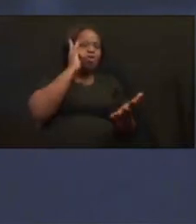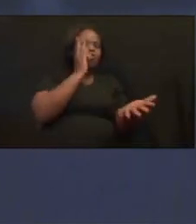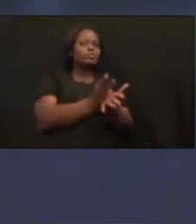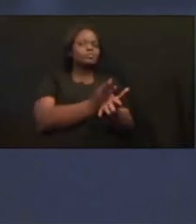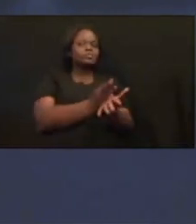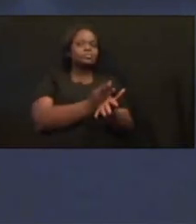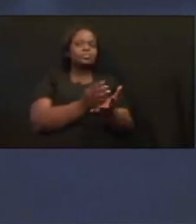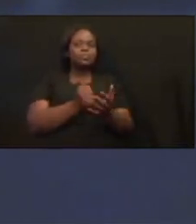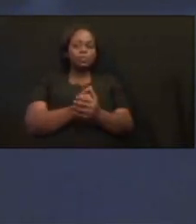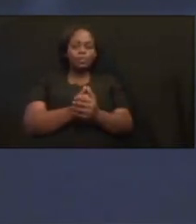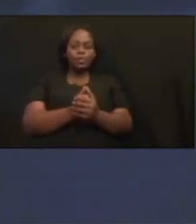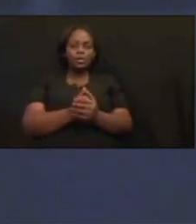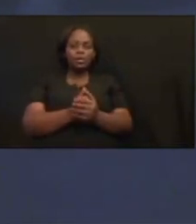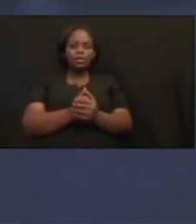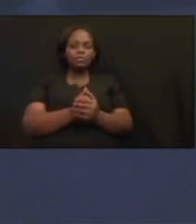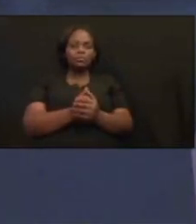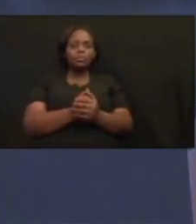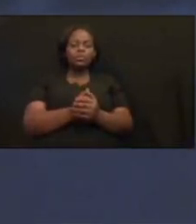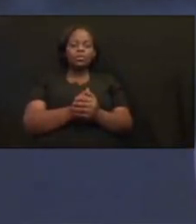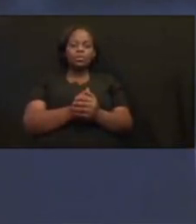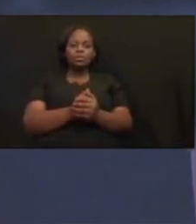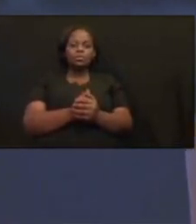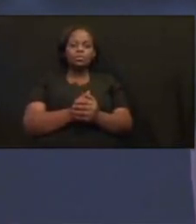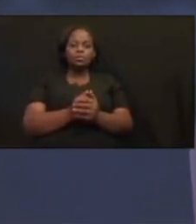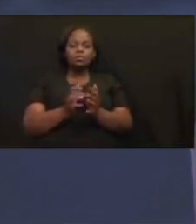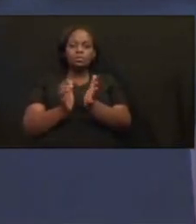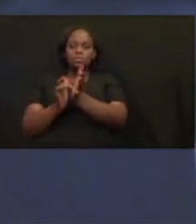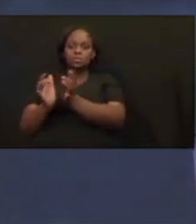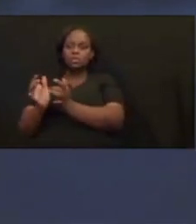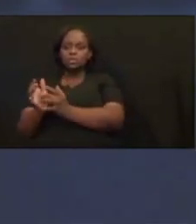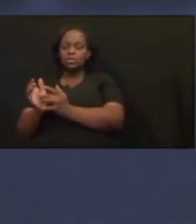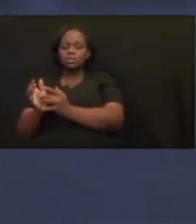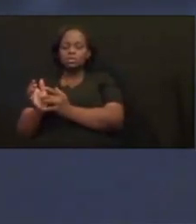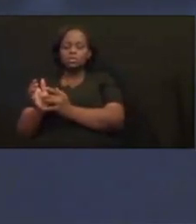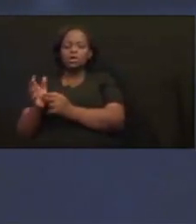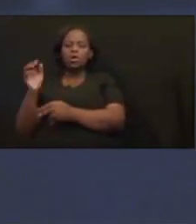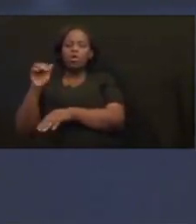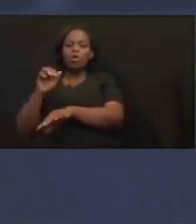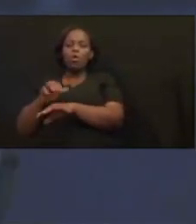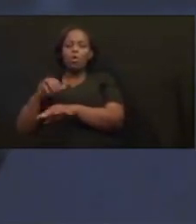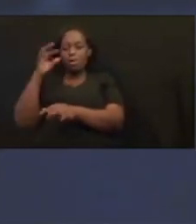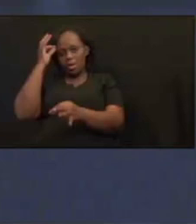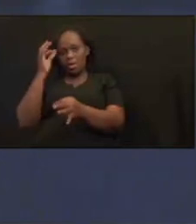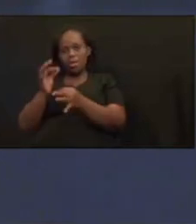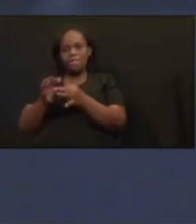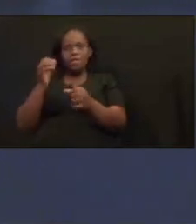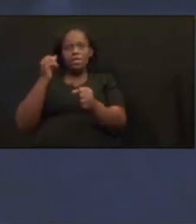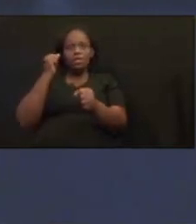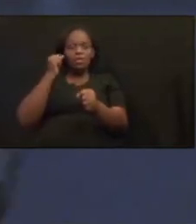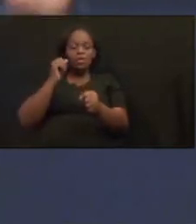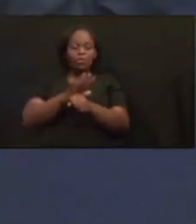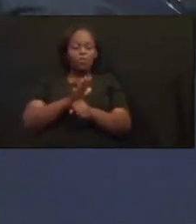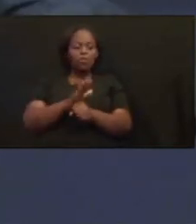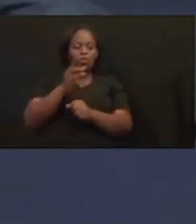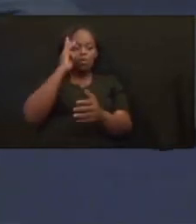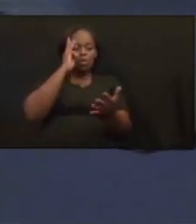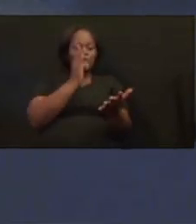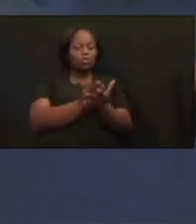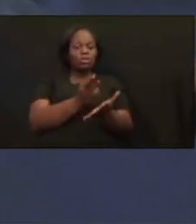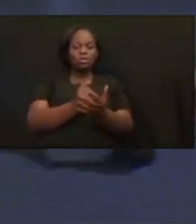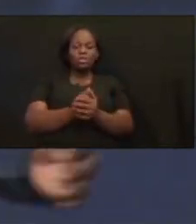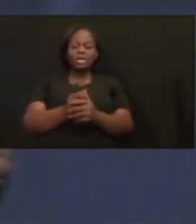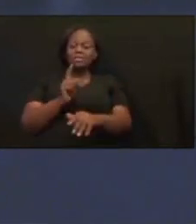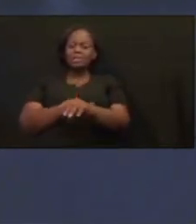the Isle of Patmos. He was called the faithful witness. The moment you know that you are